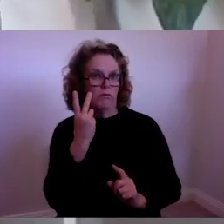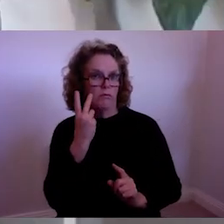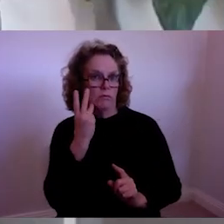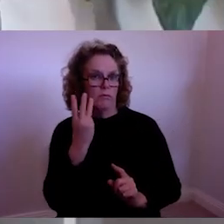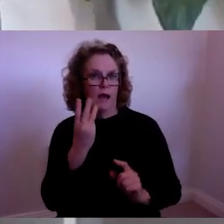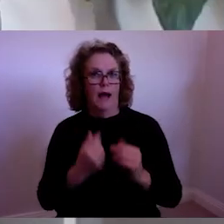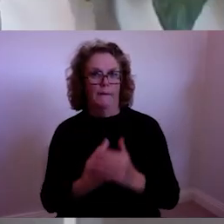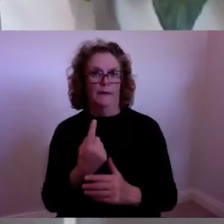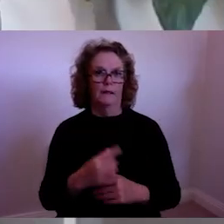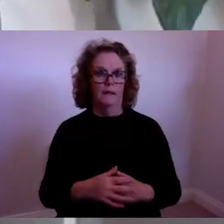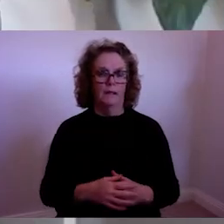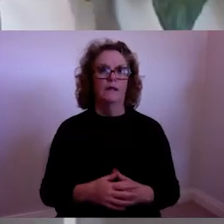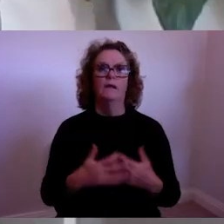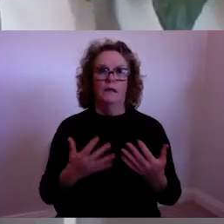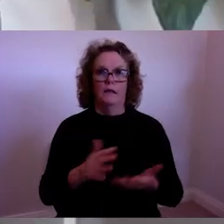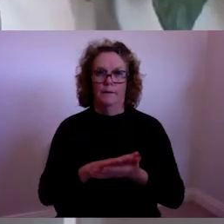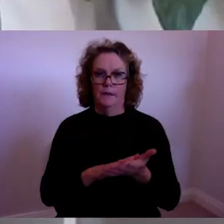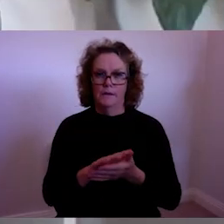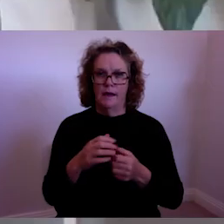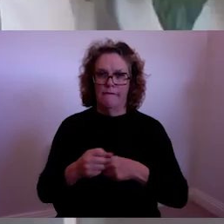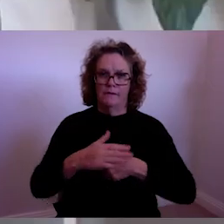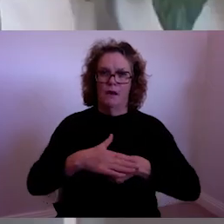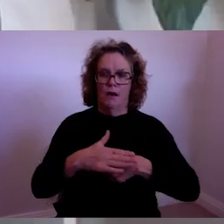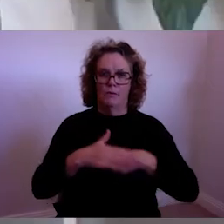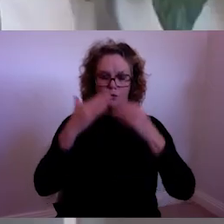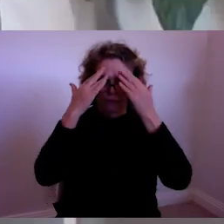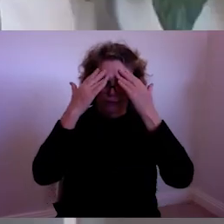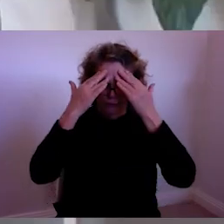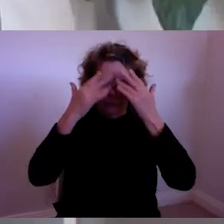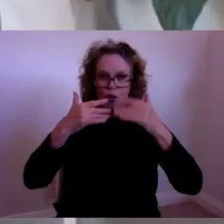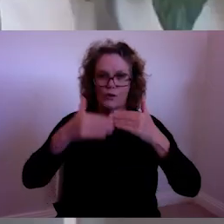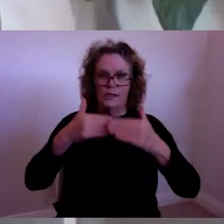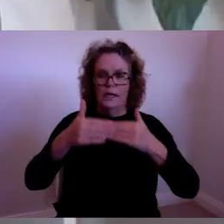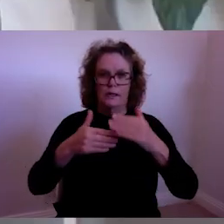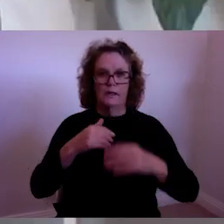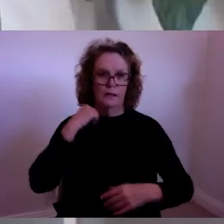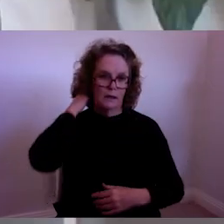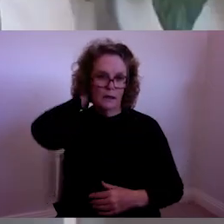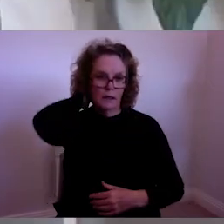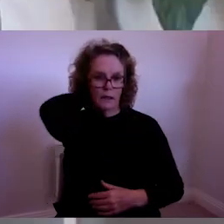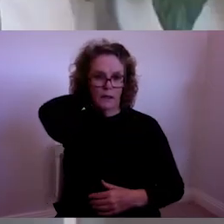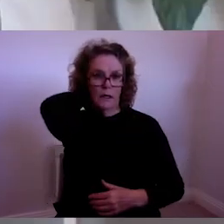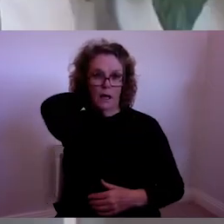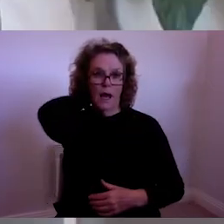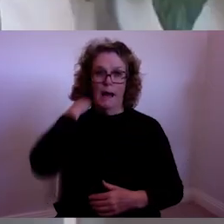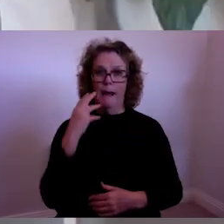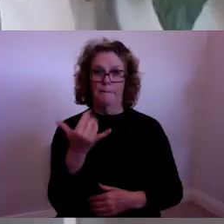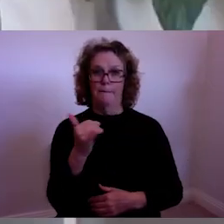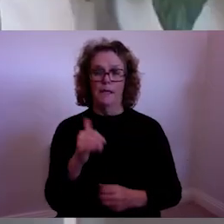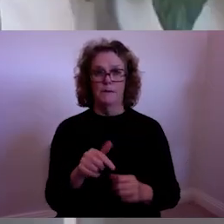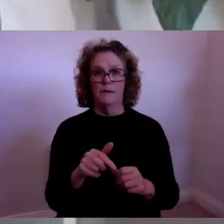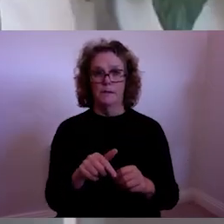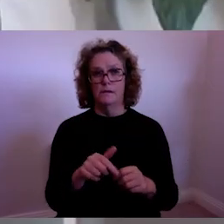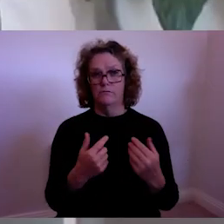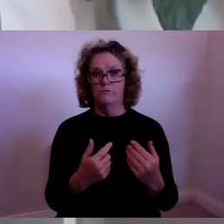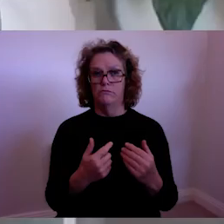to process and understand what's happening in the moment. But then perhaps even the opportunity to, like